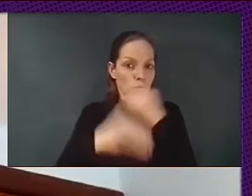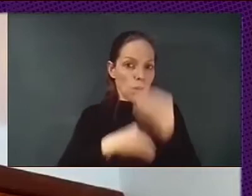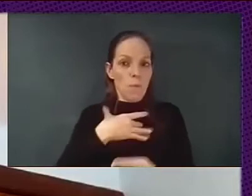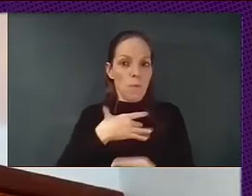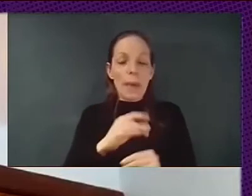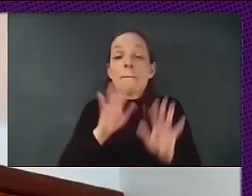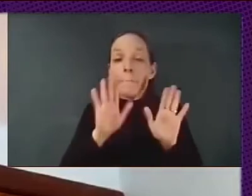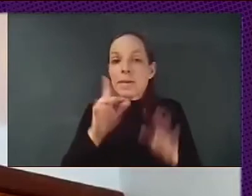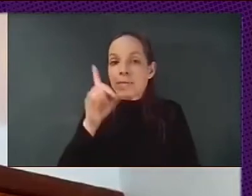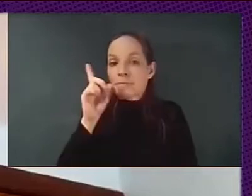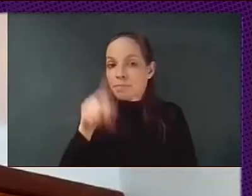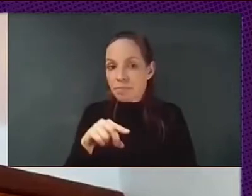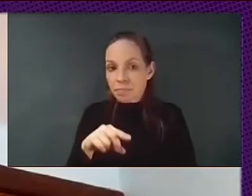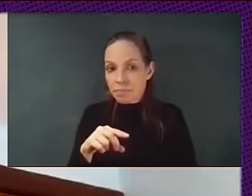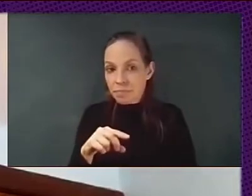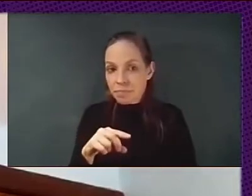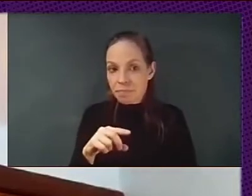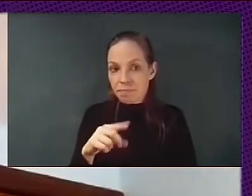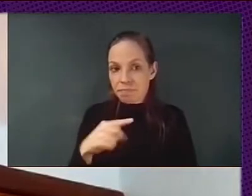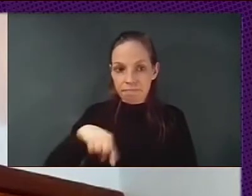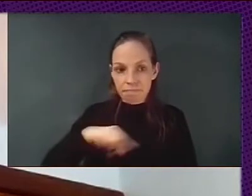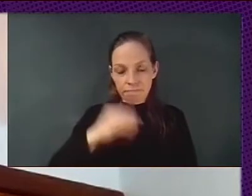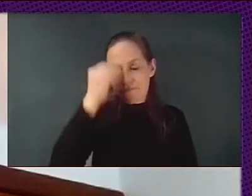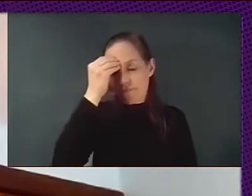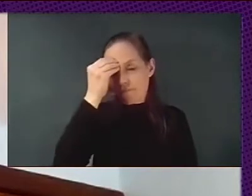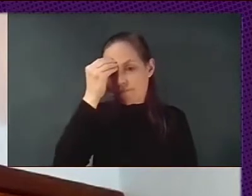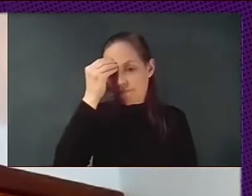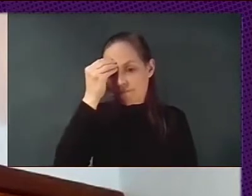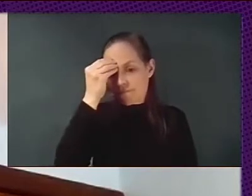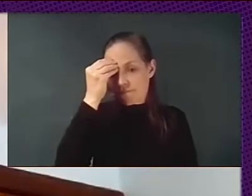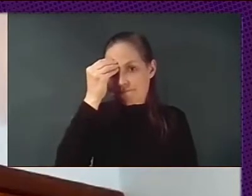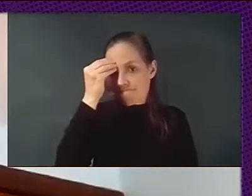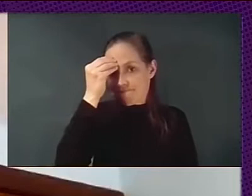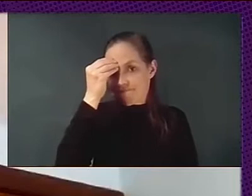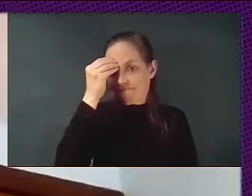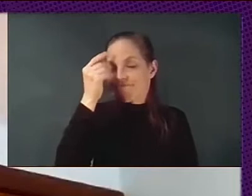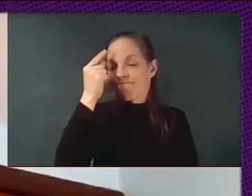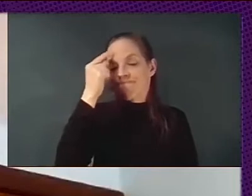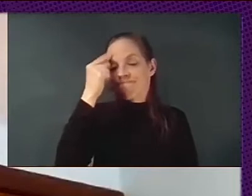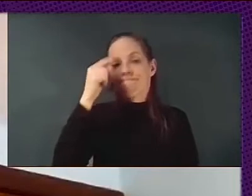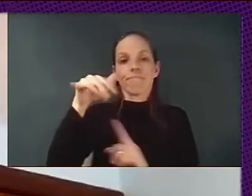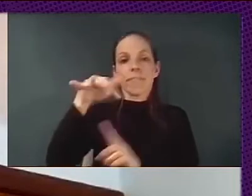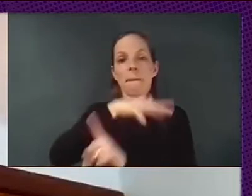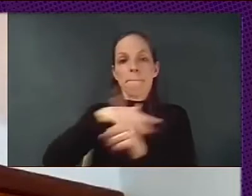of the environment and the degrowth context into place and start thinking about digital